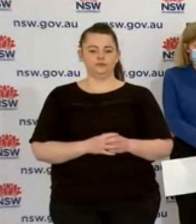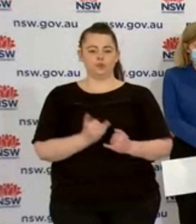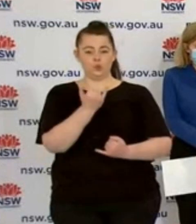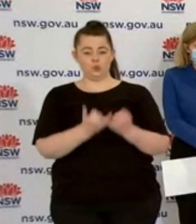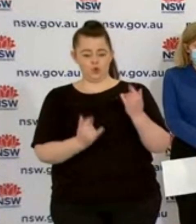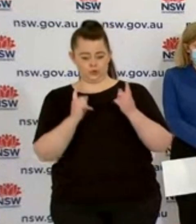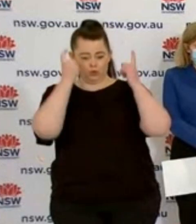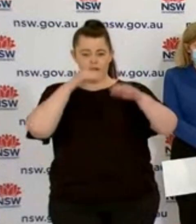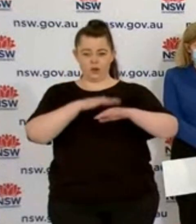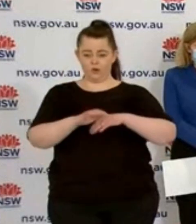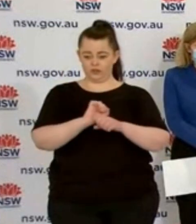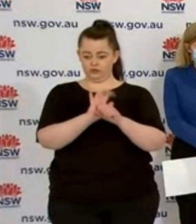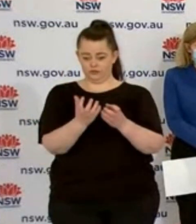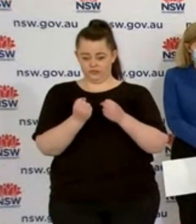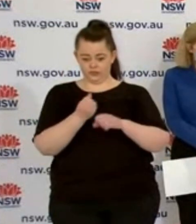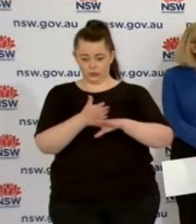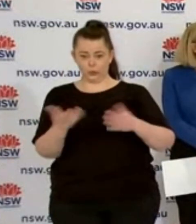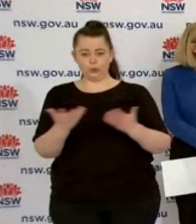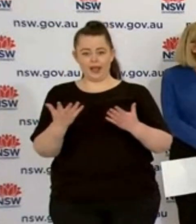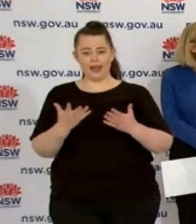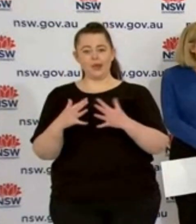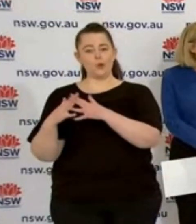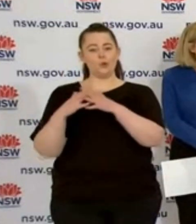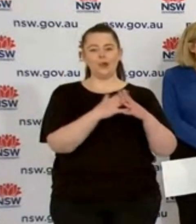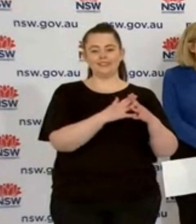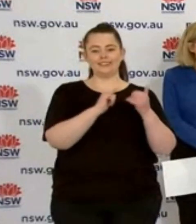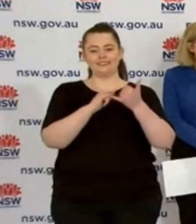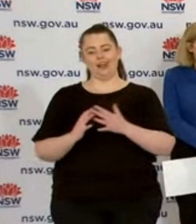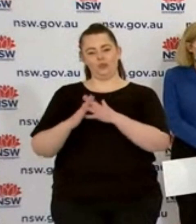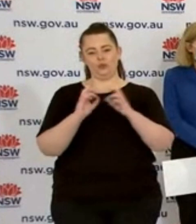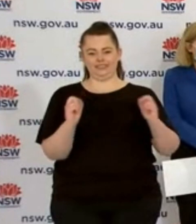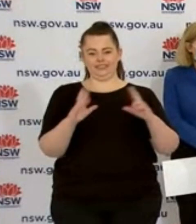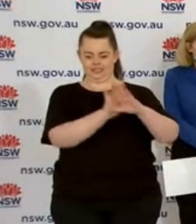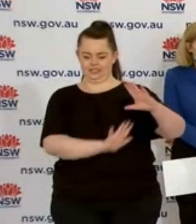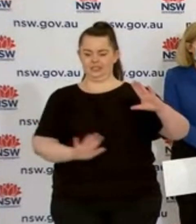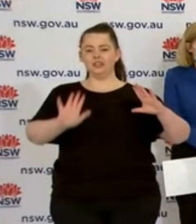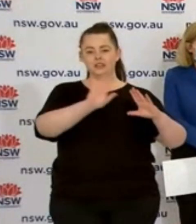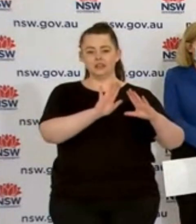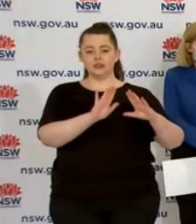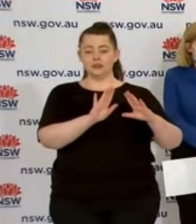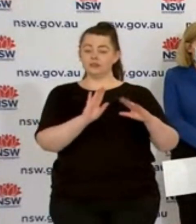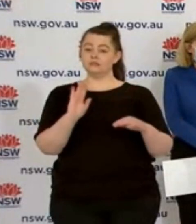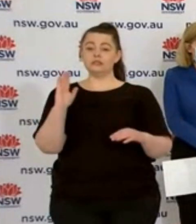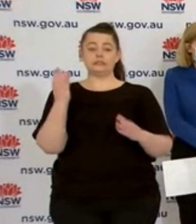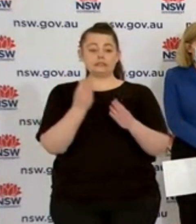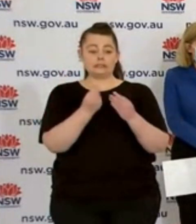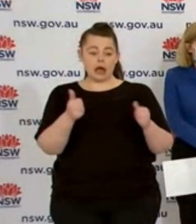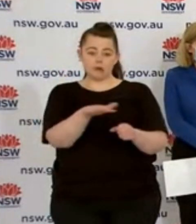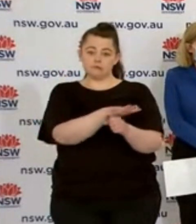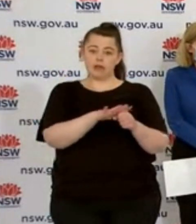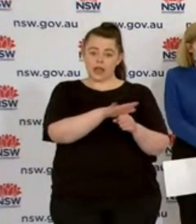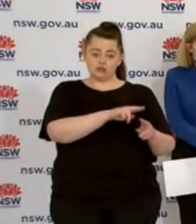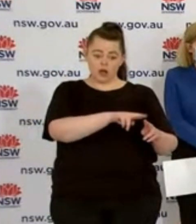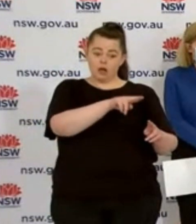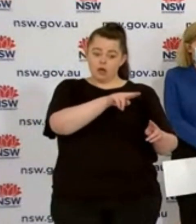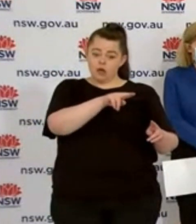areas are, they remain, of course, in Western and Southwestern Sydney. We've seen stabilisation and reduction in some local government areas where